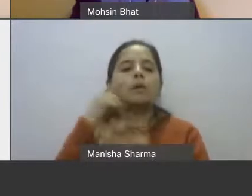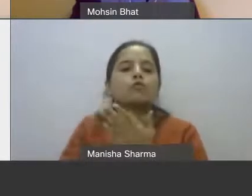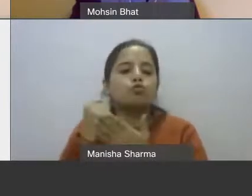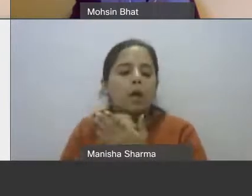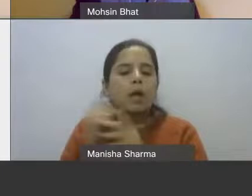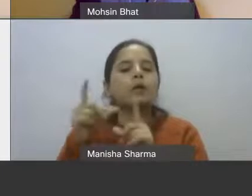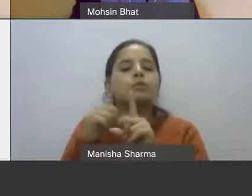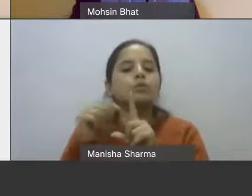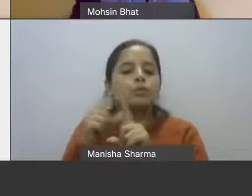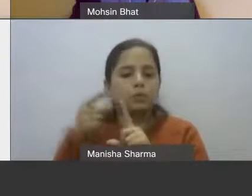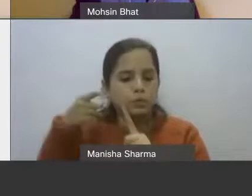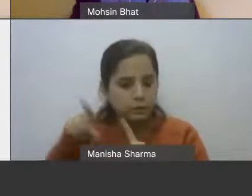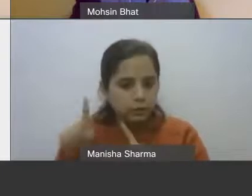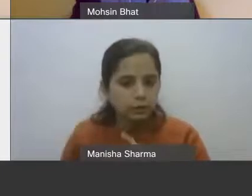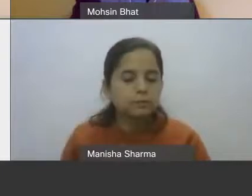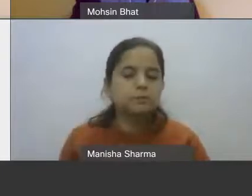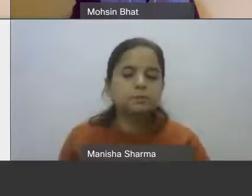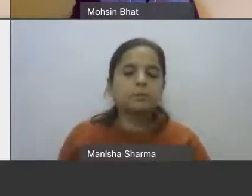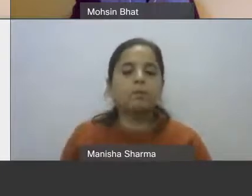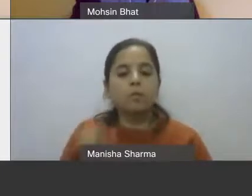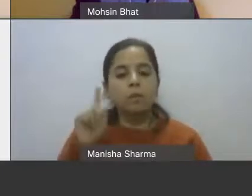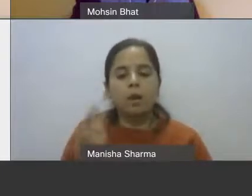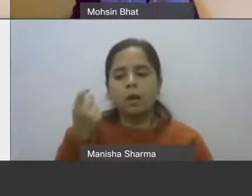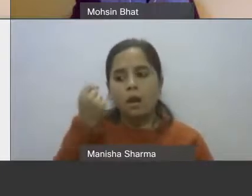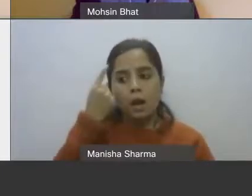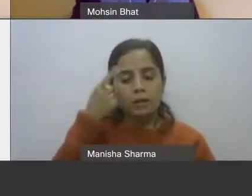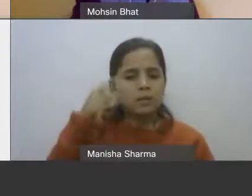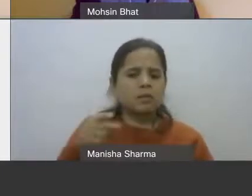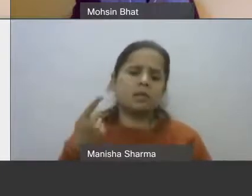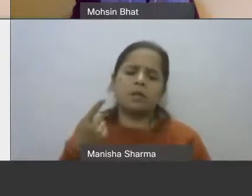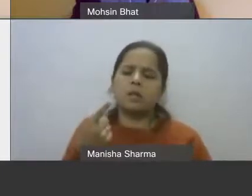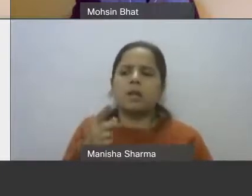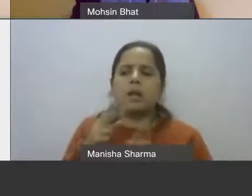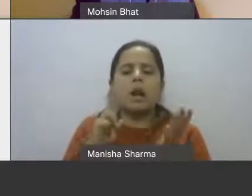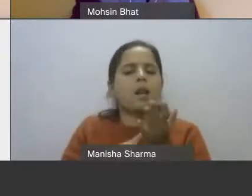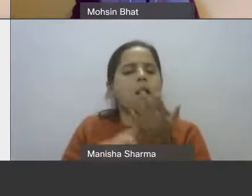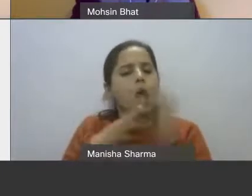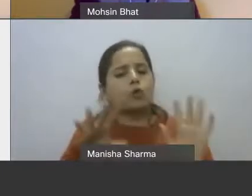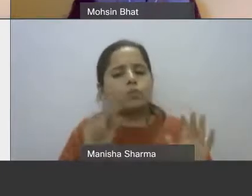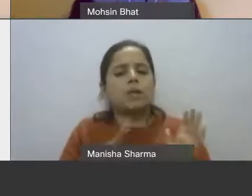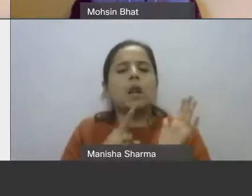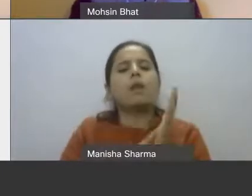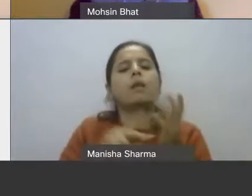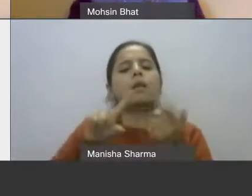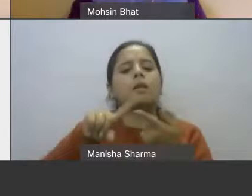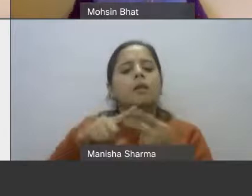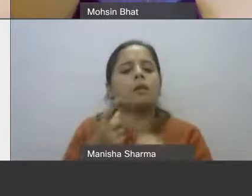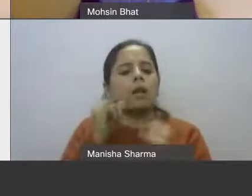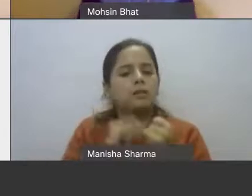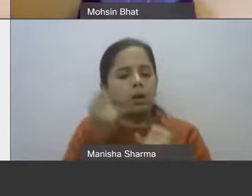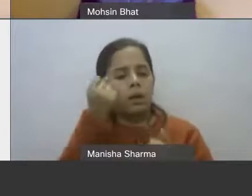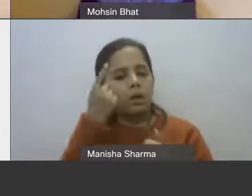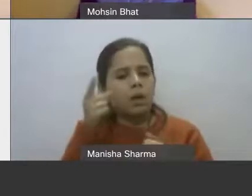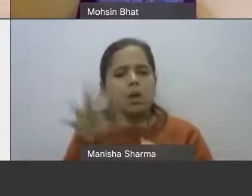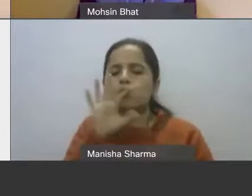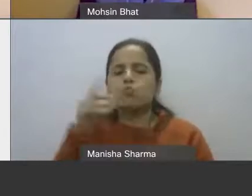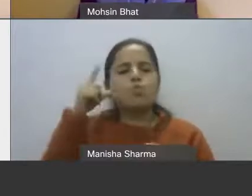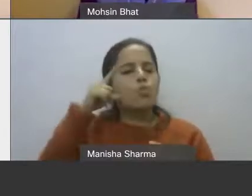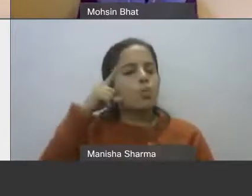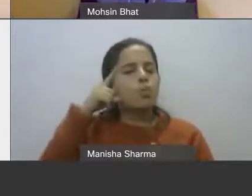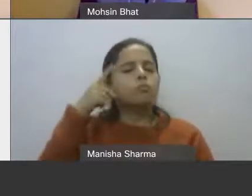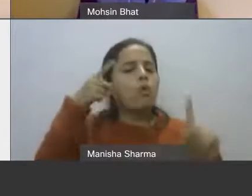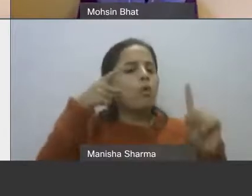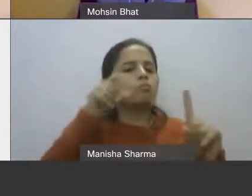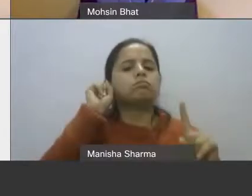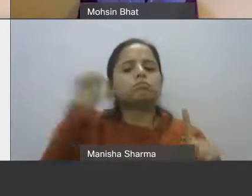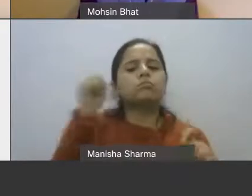and there should be a rational nexus with the objective of the legislation. In this case, whatever the objective the Indian government wants to